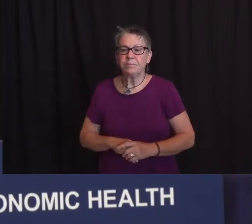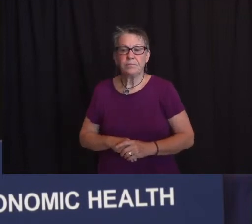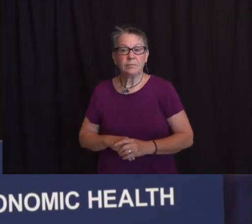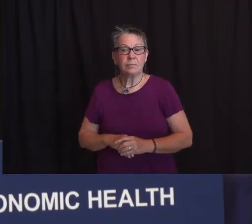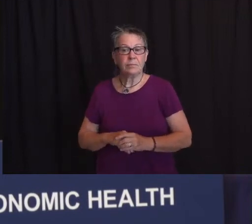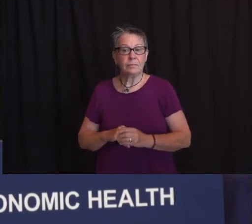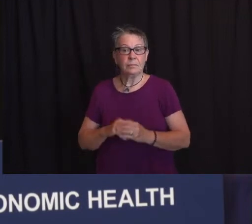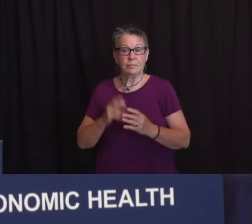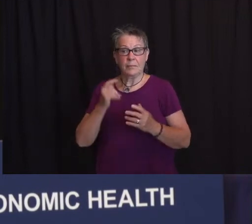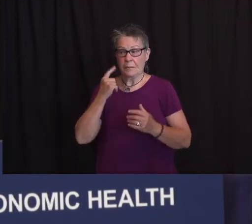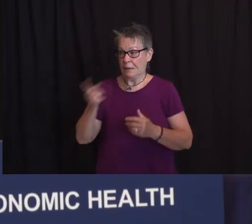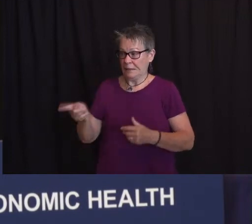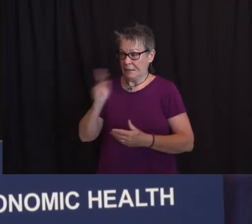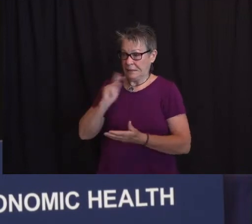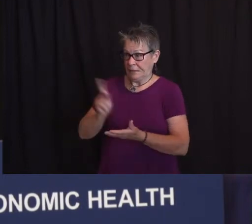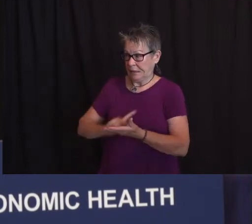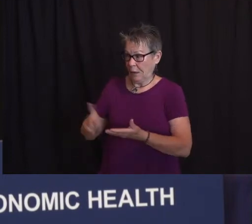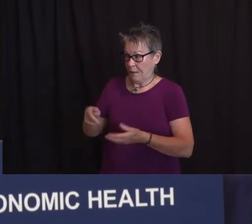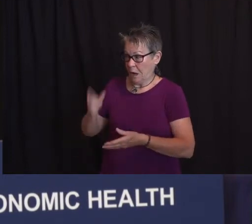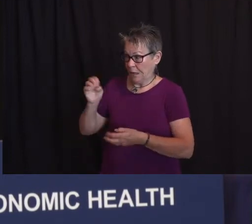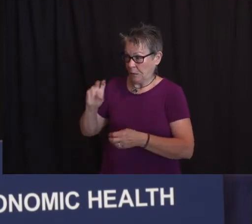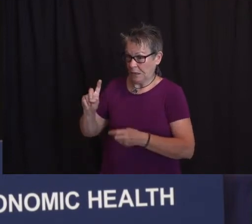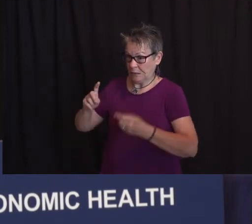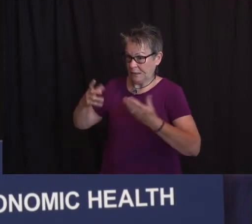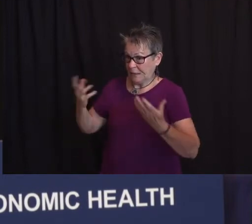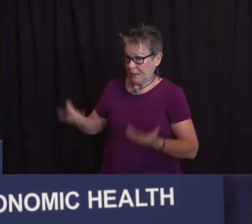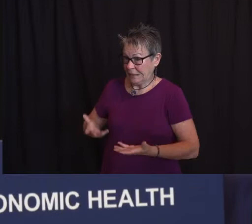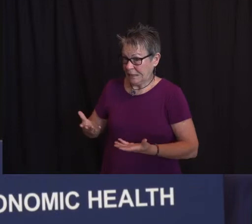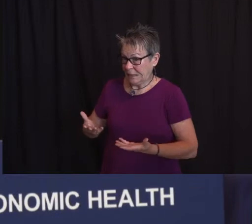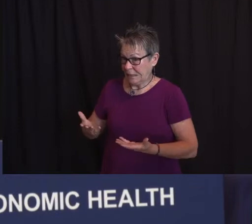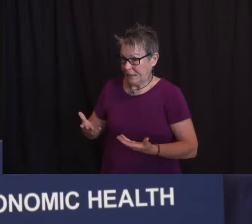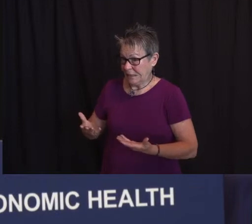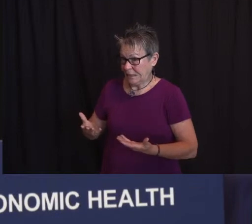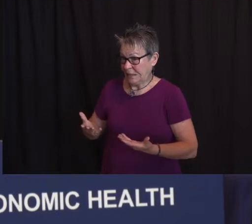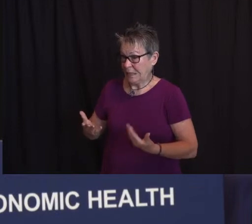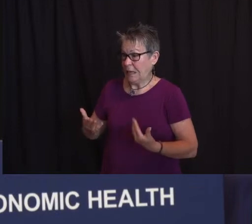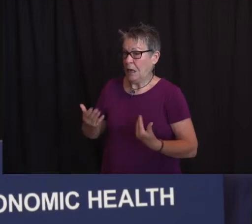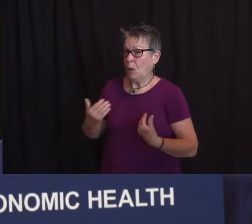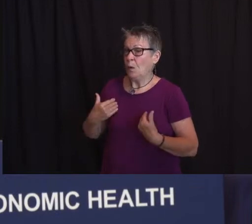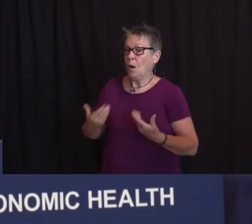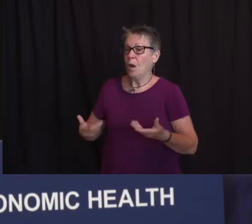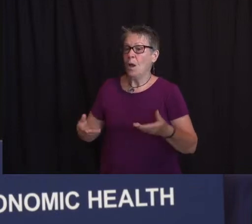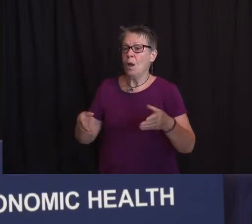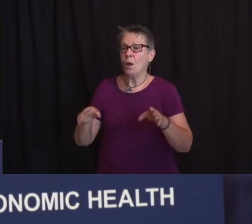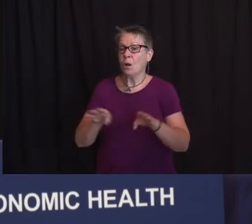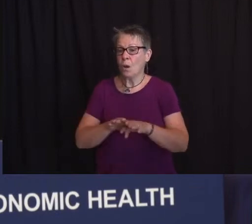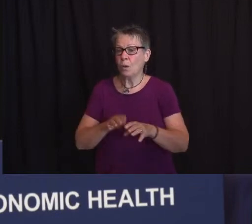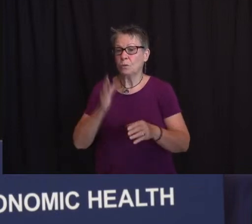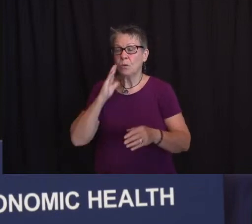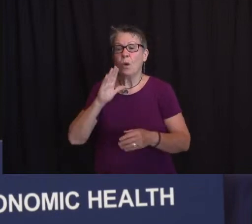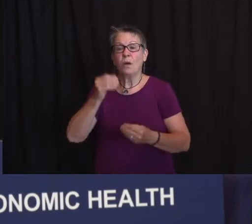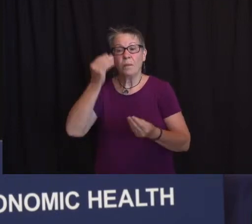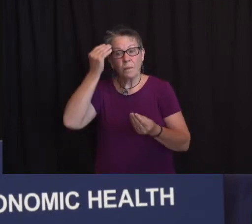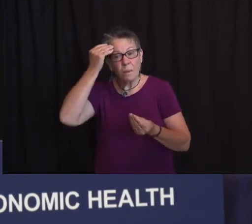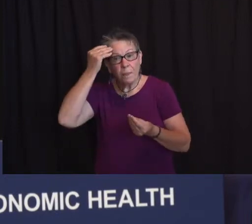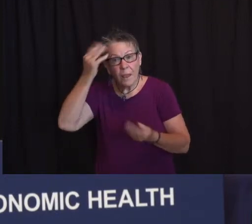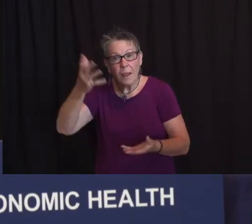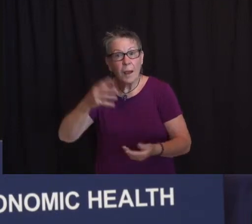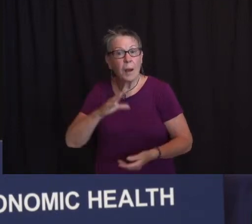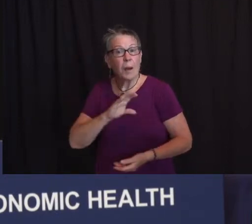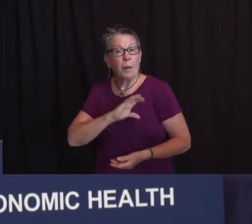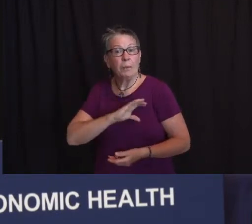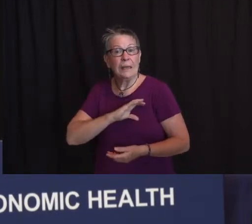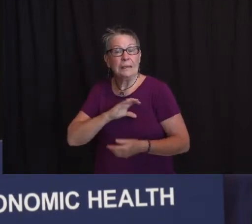I just close with letting you know that we had police academy directors from all over the country at Rutgers University this morning,